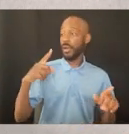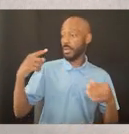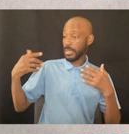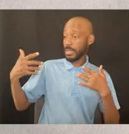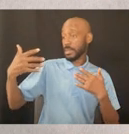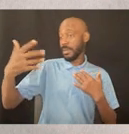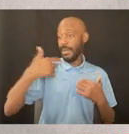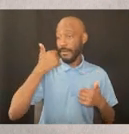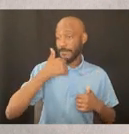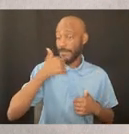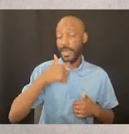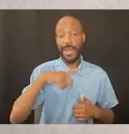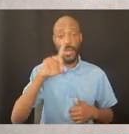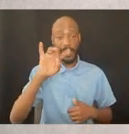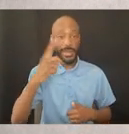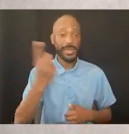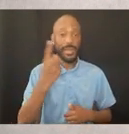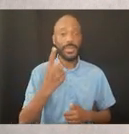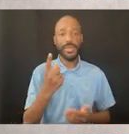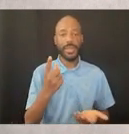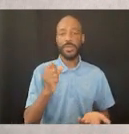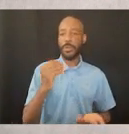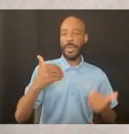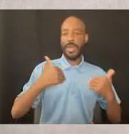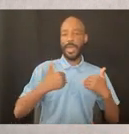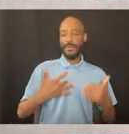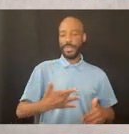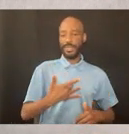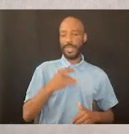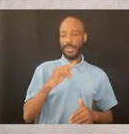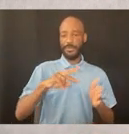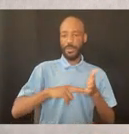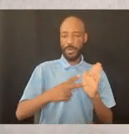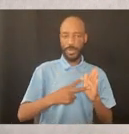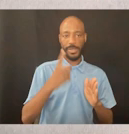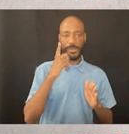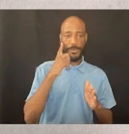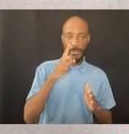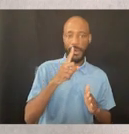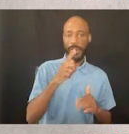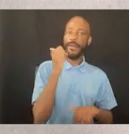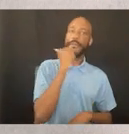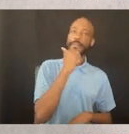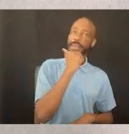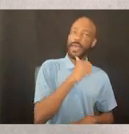day, if you know what I mean, just to give a sense of purpose to the day to day.